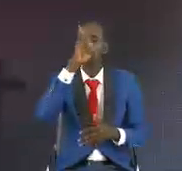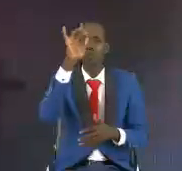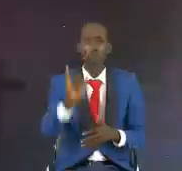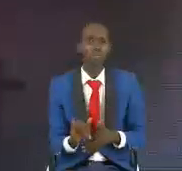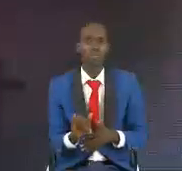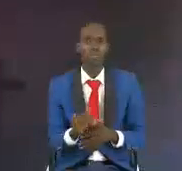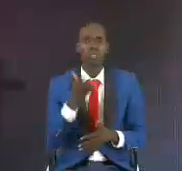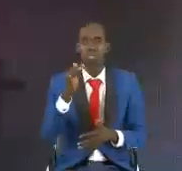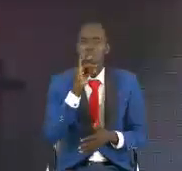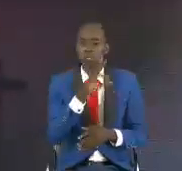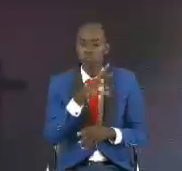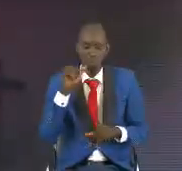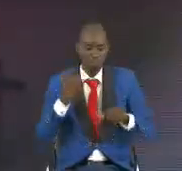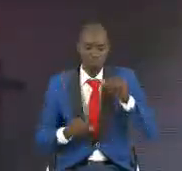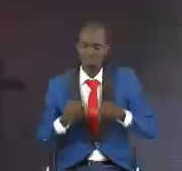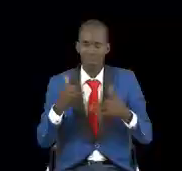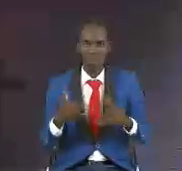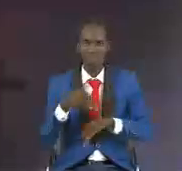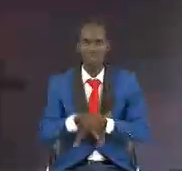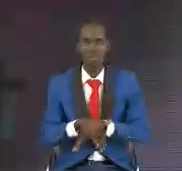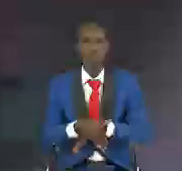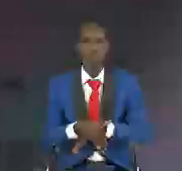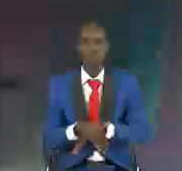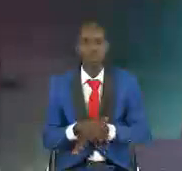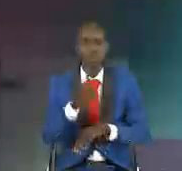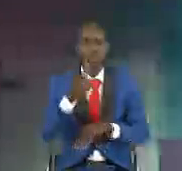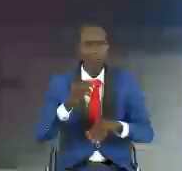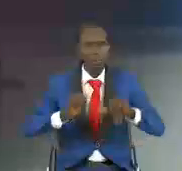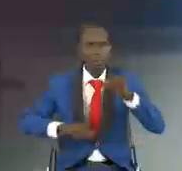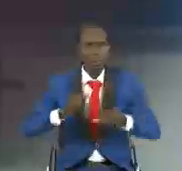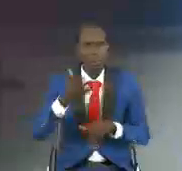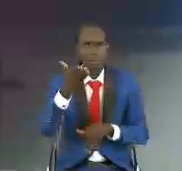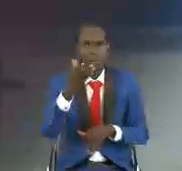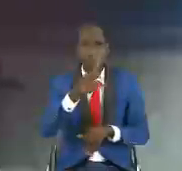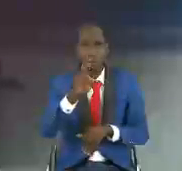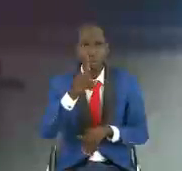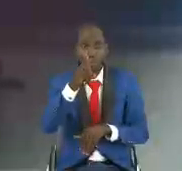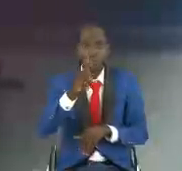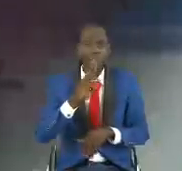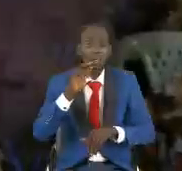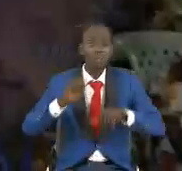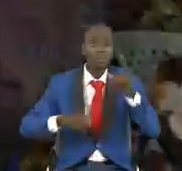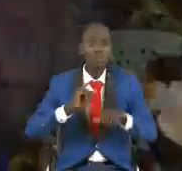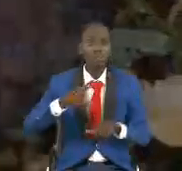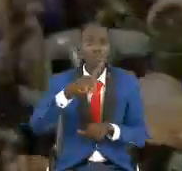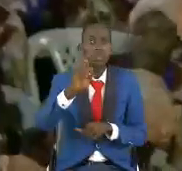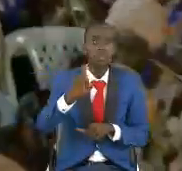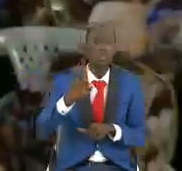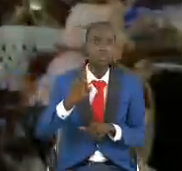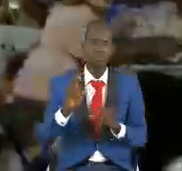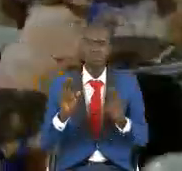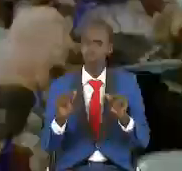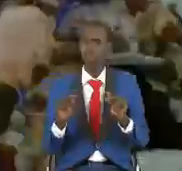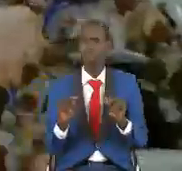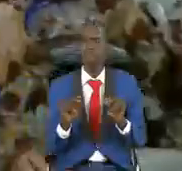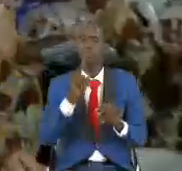no doubt tonight. Any doubt out there tonight? I said, any doubt out there tonight?